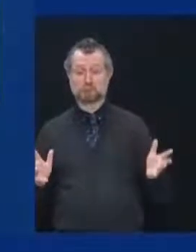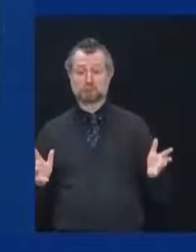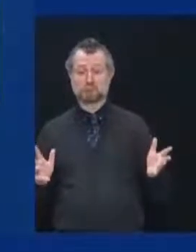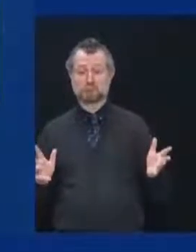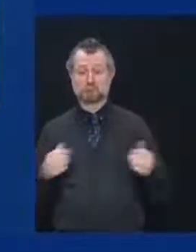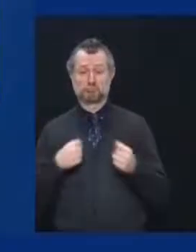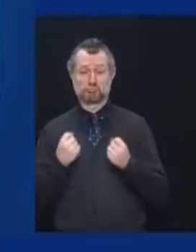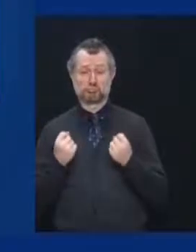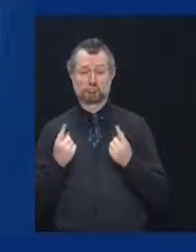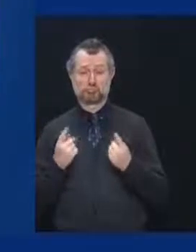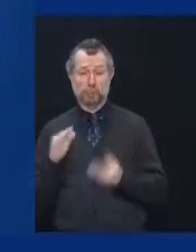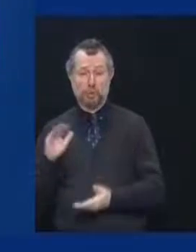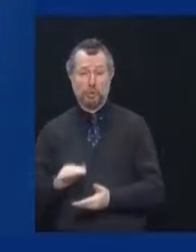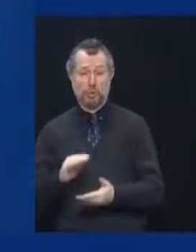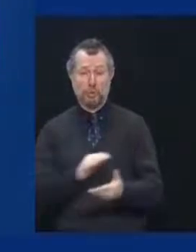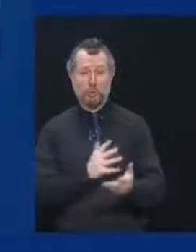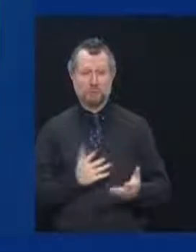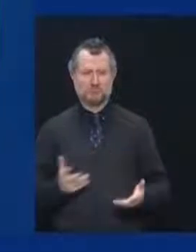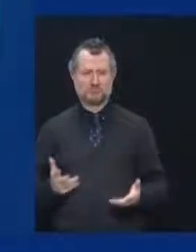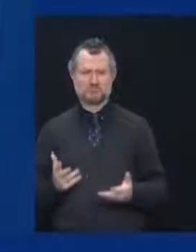That